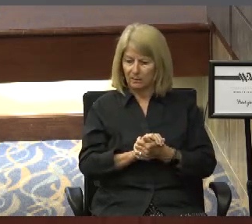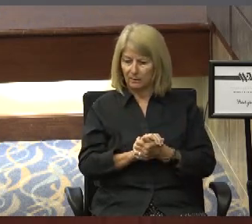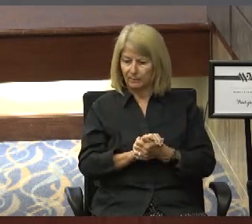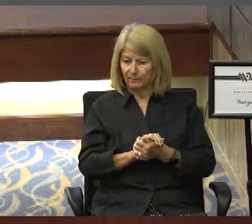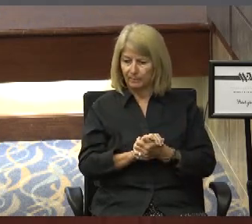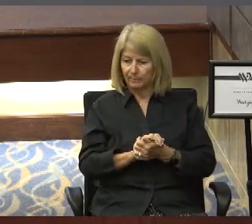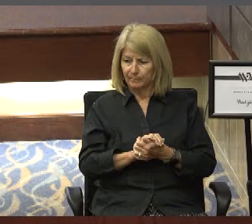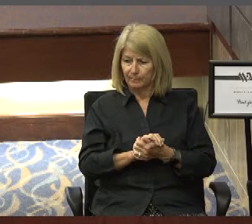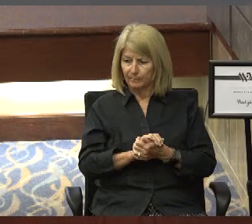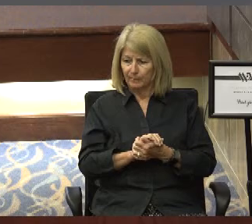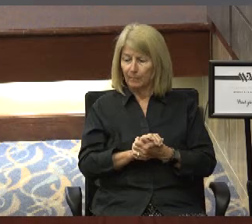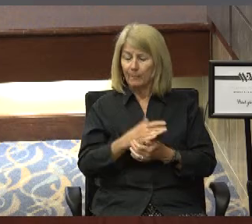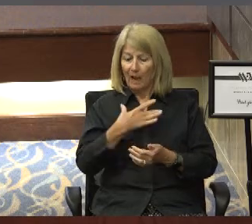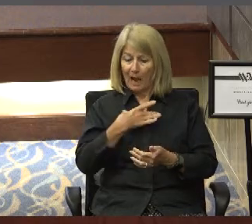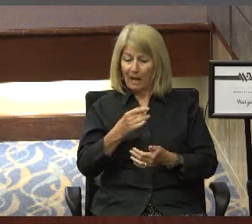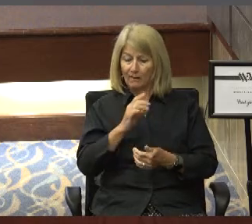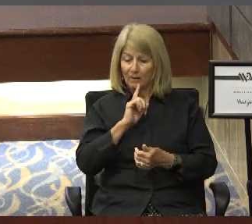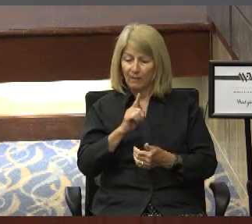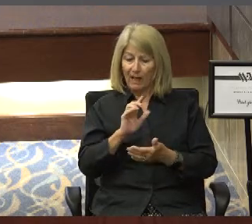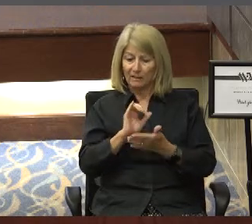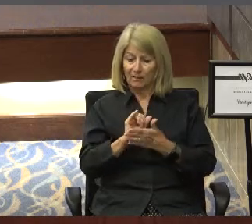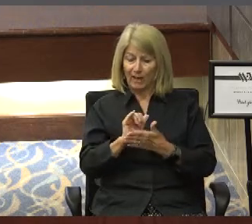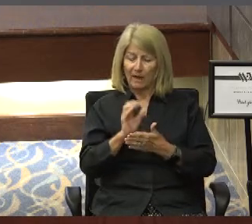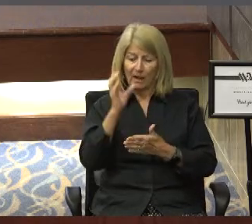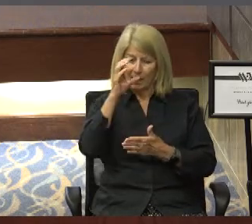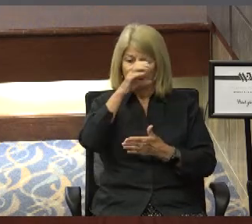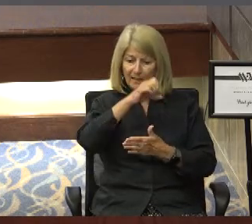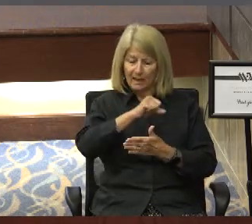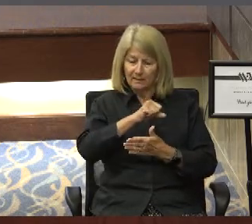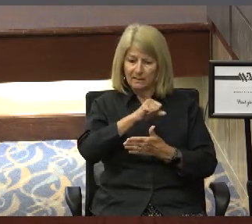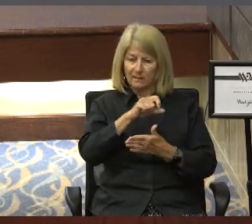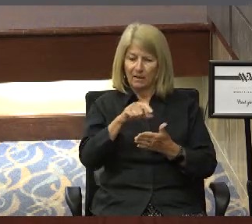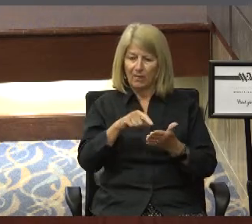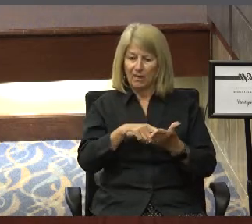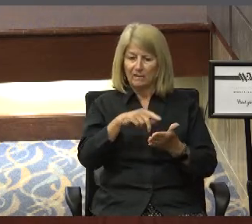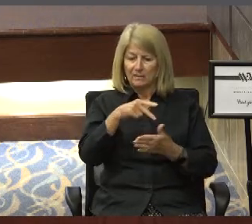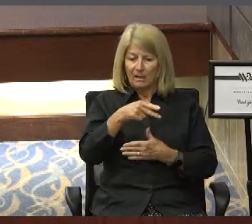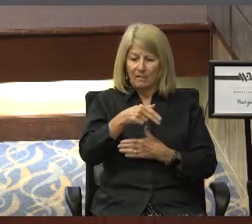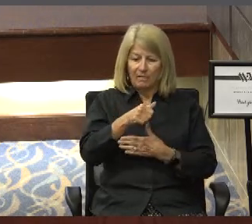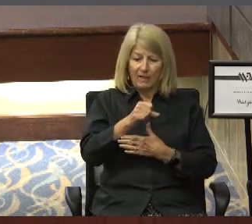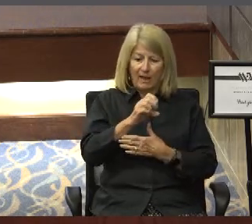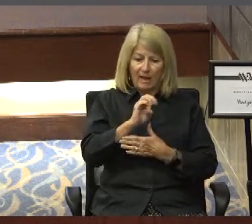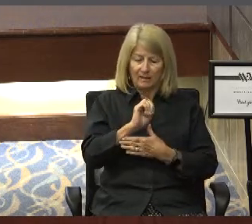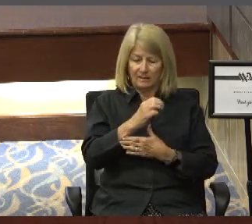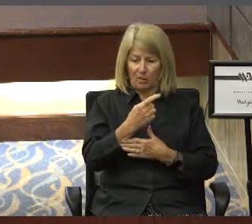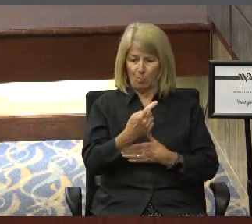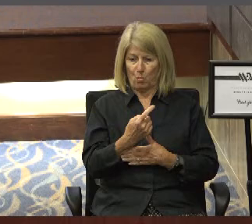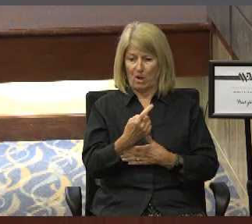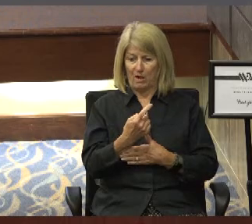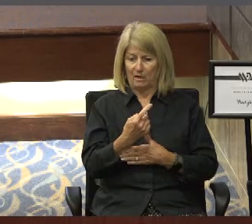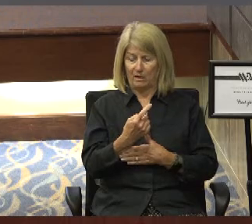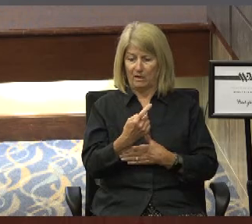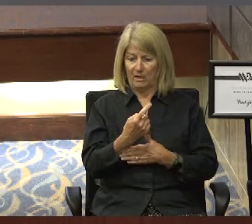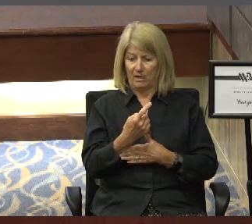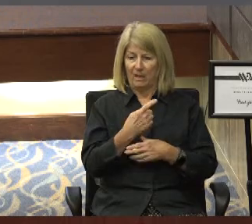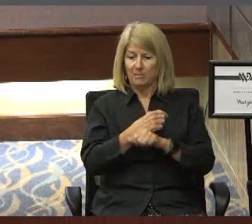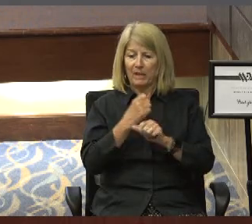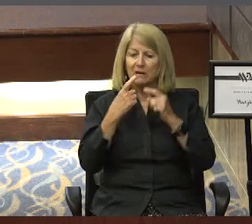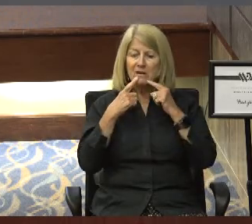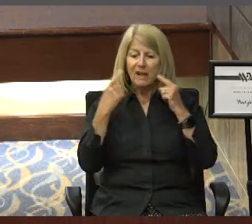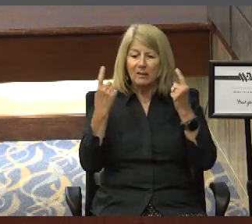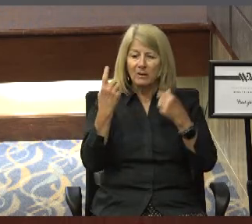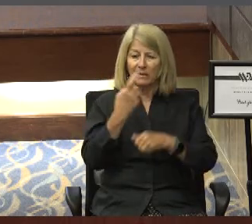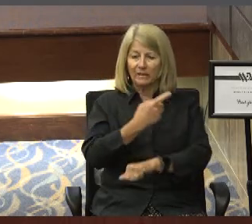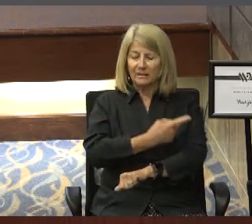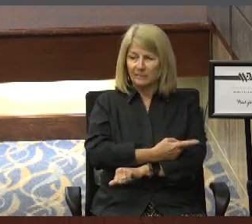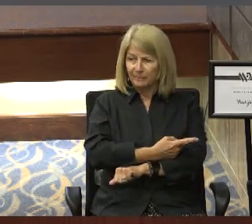I like the fact that we're kind of, I guess this phase one, making the announcement today or whatever.